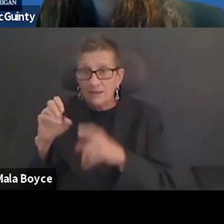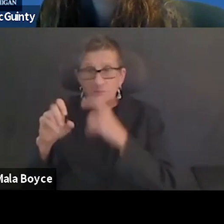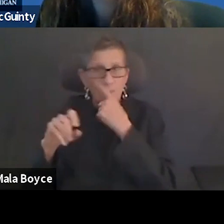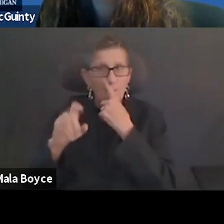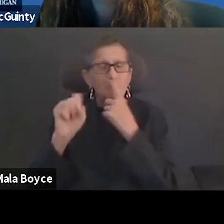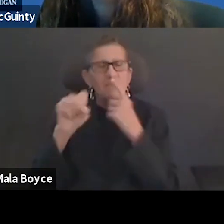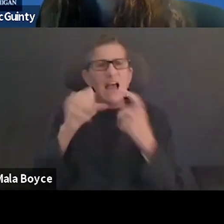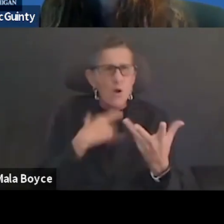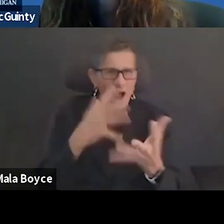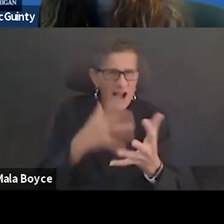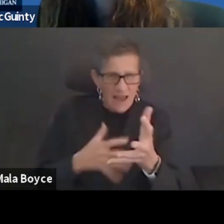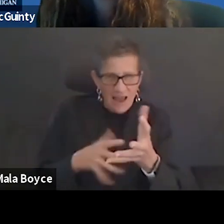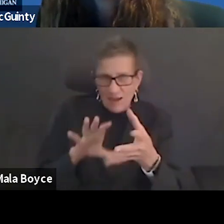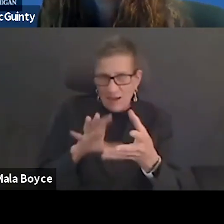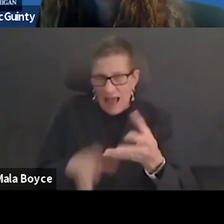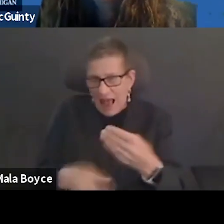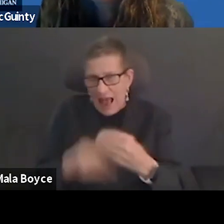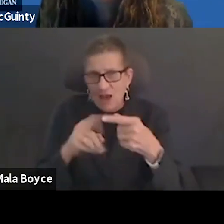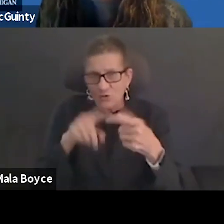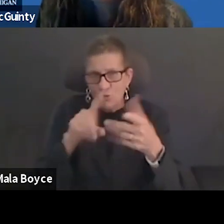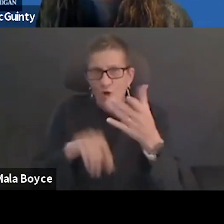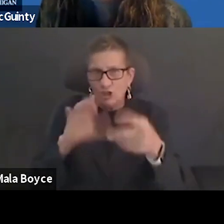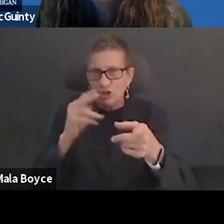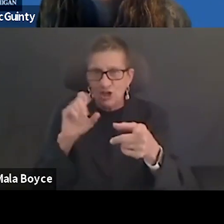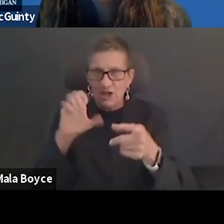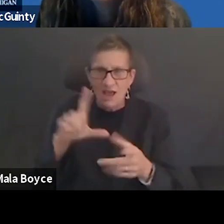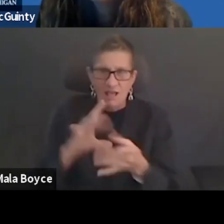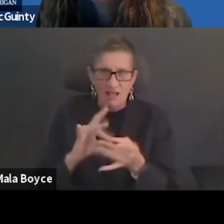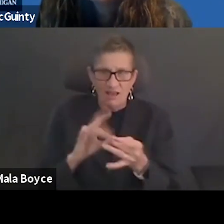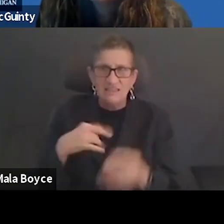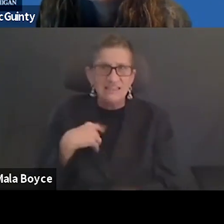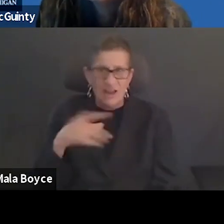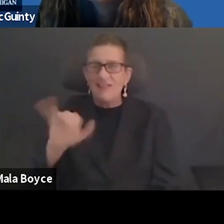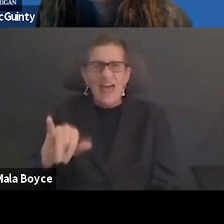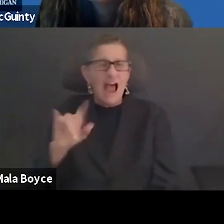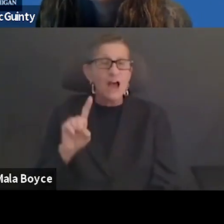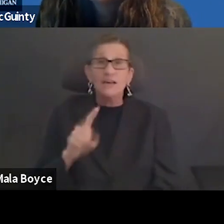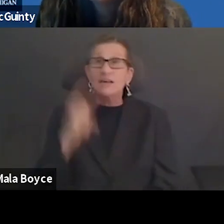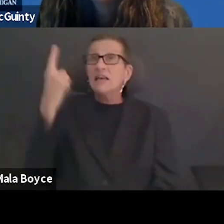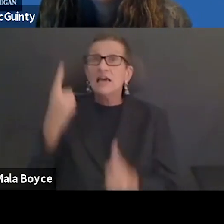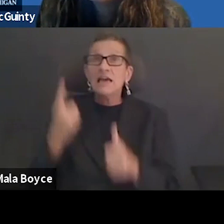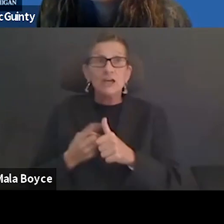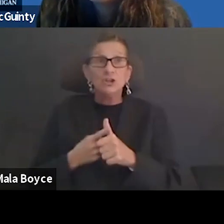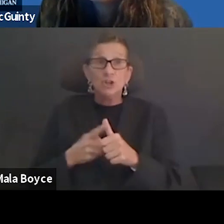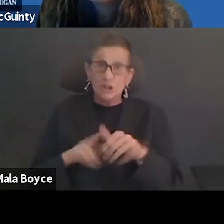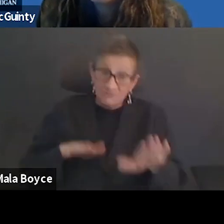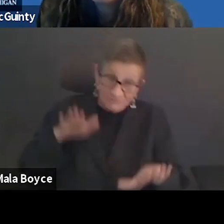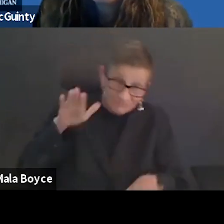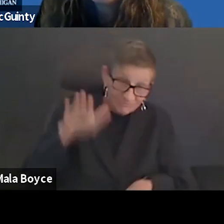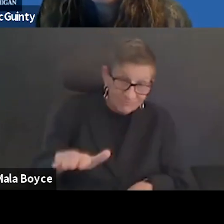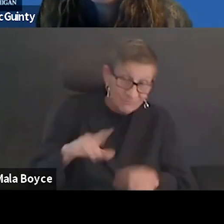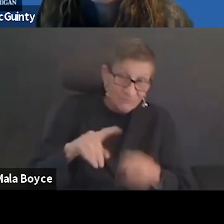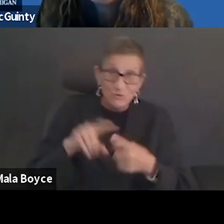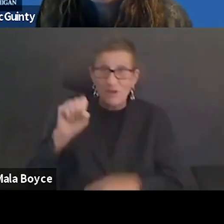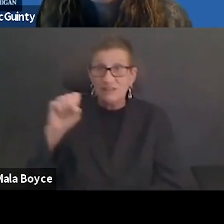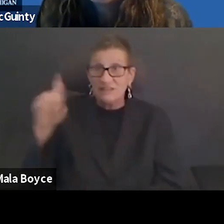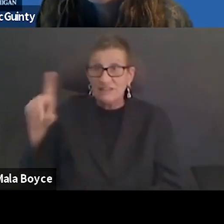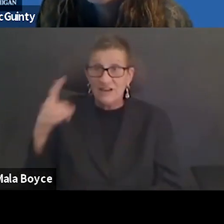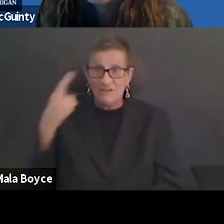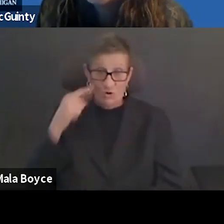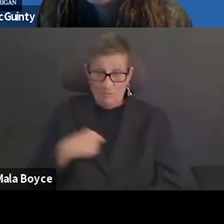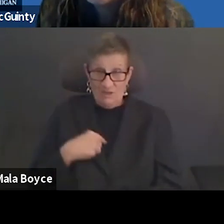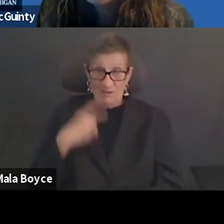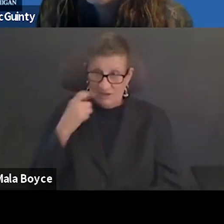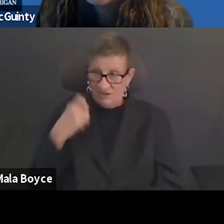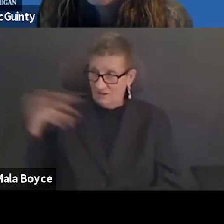piggyback off of what Chanel said about like just even the initial first step of going to SSD, especially for me, because I came